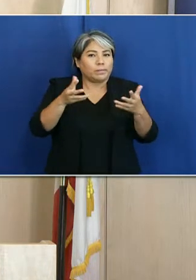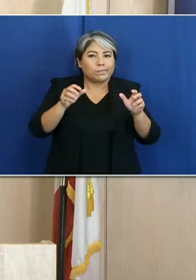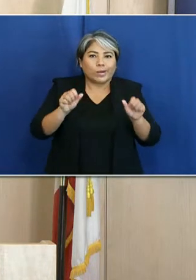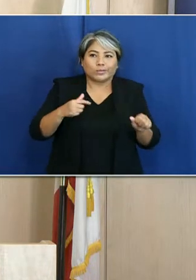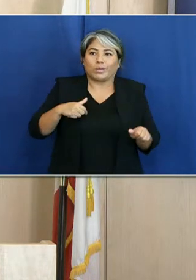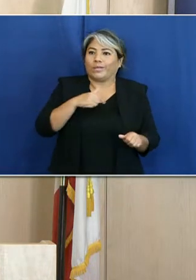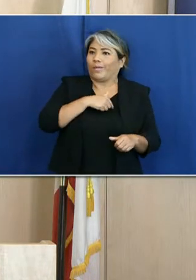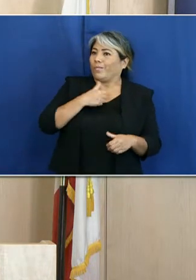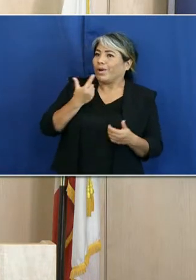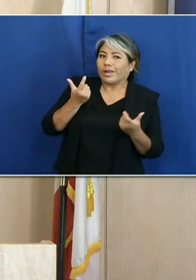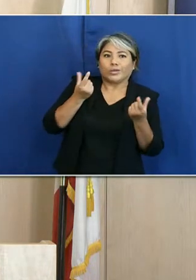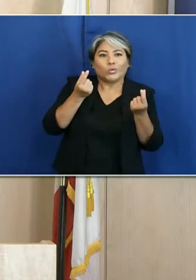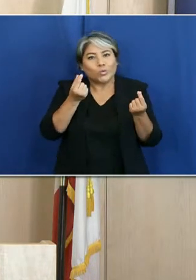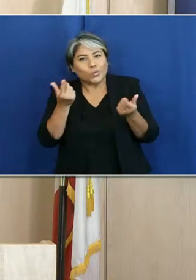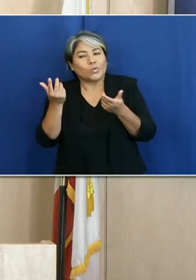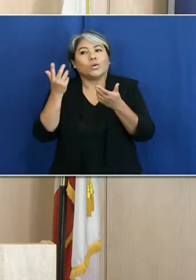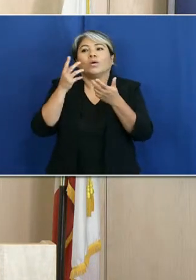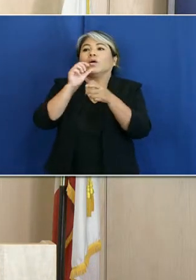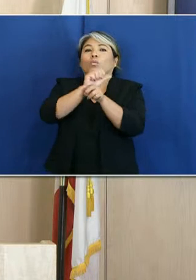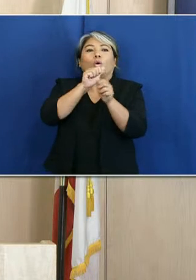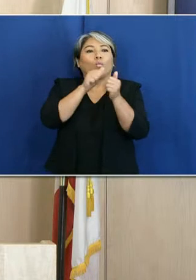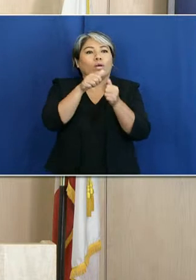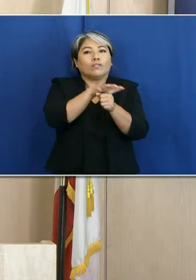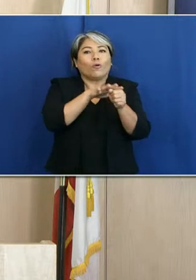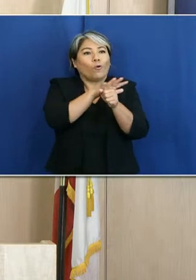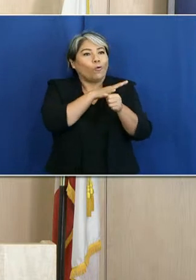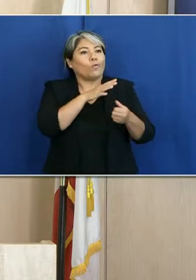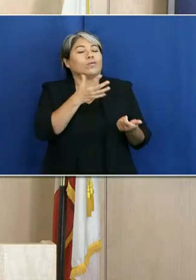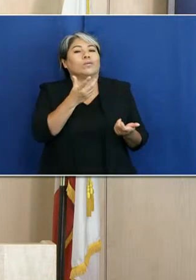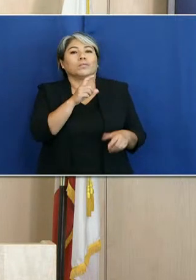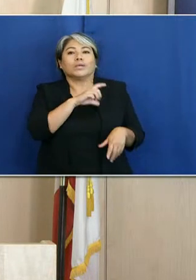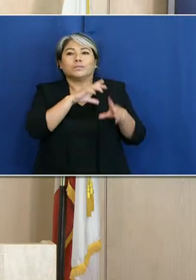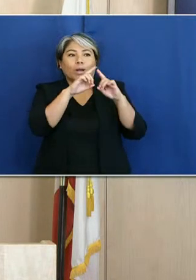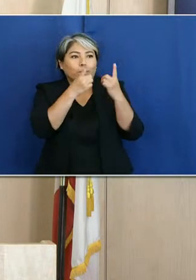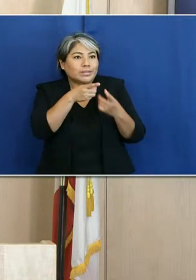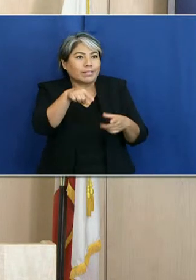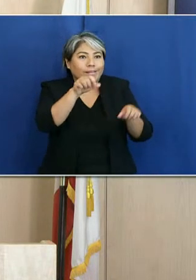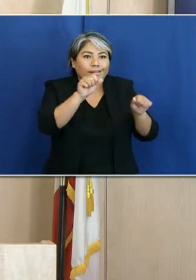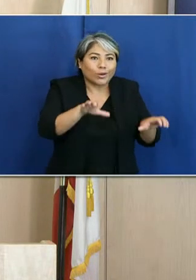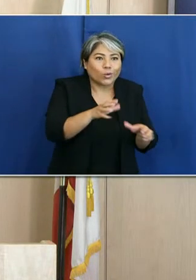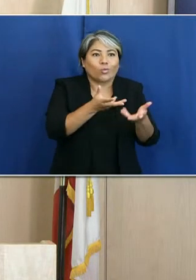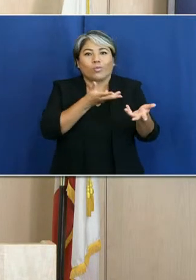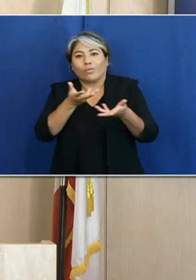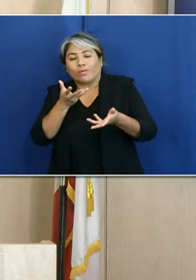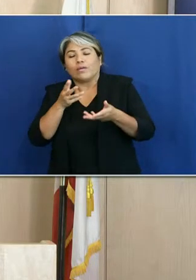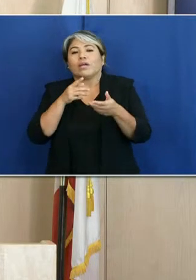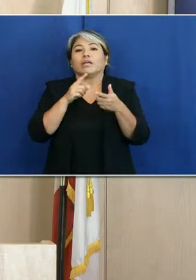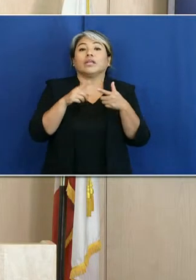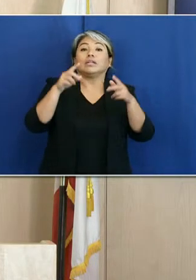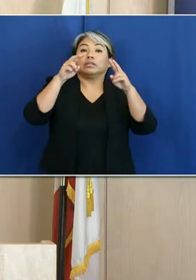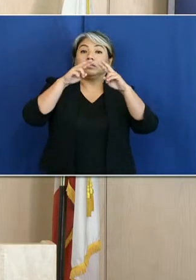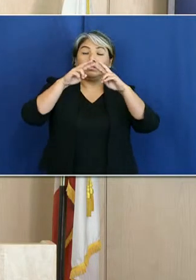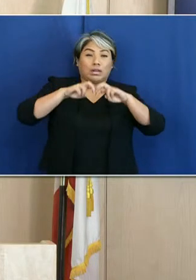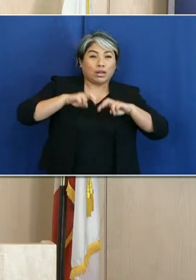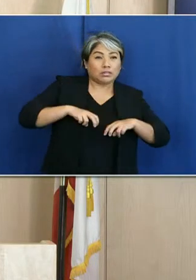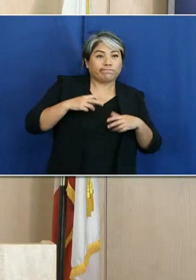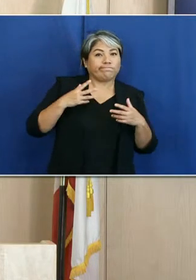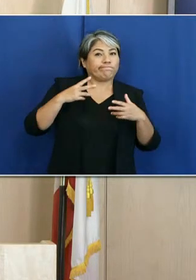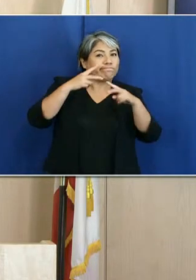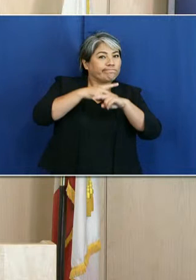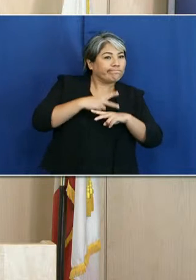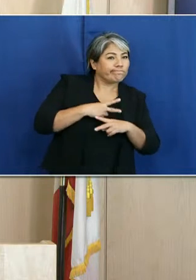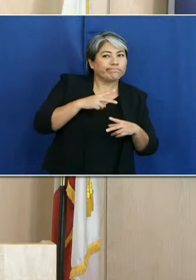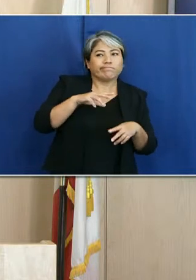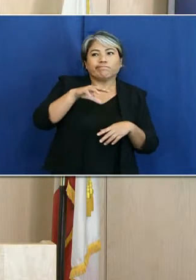can. We'll continue to work with local jurisdictions to do everything possible they can, and then continue to analyze or look for what additional